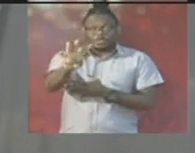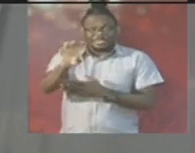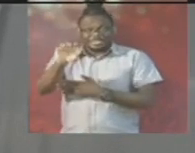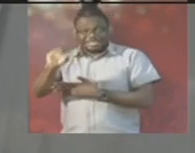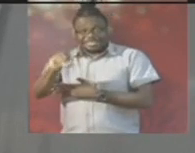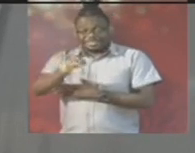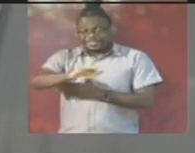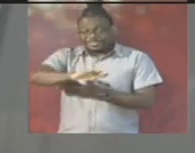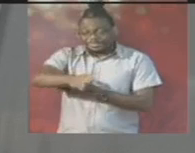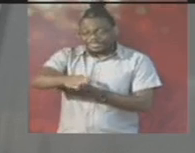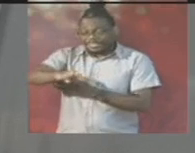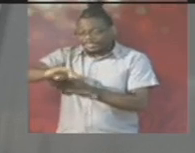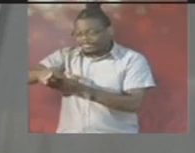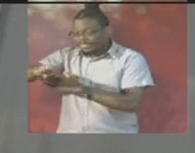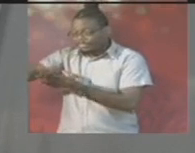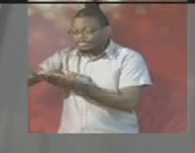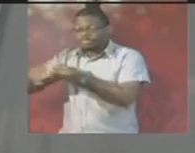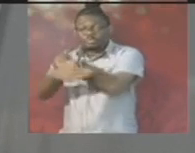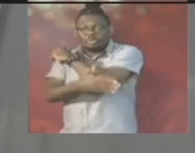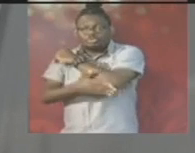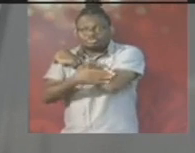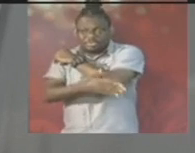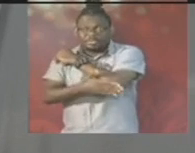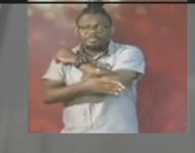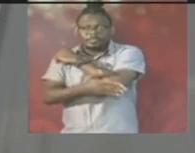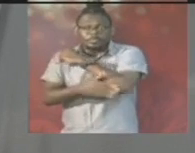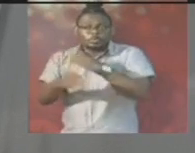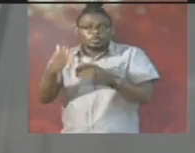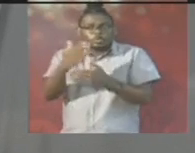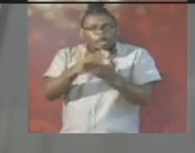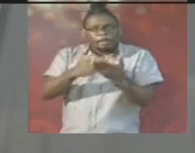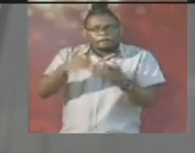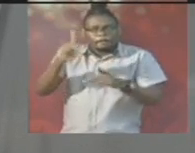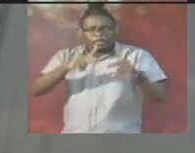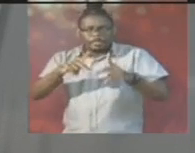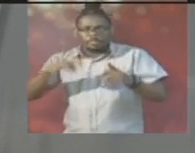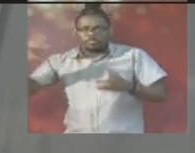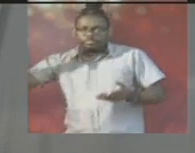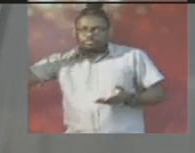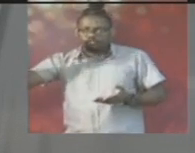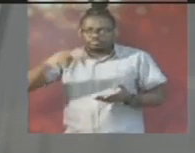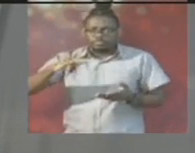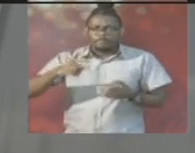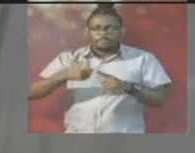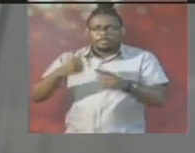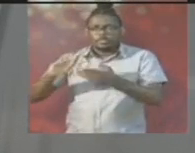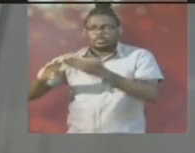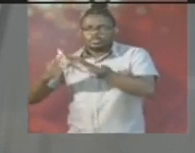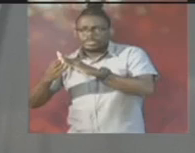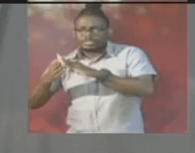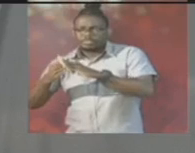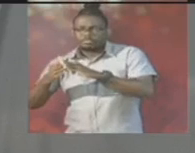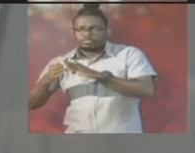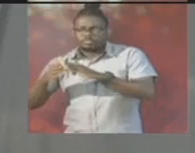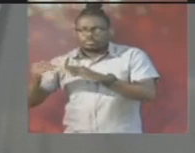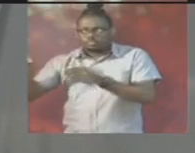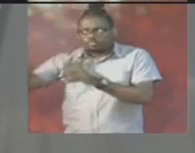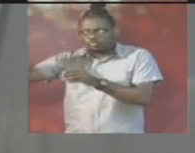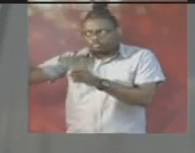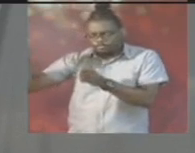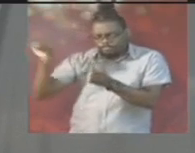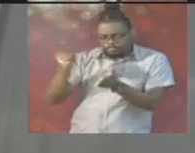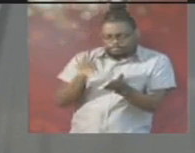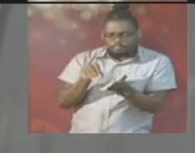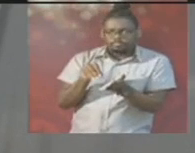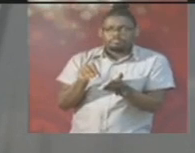with community spread and others only in travelers with no or limited onward transmission. Now, before I discuss what we know